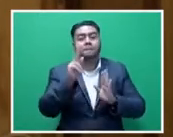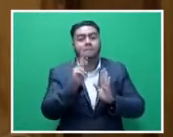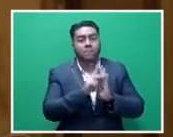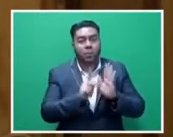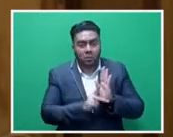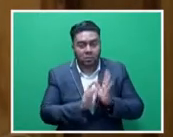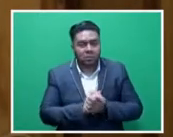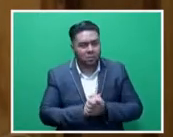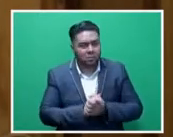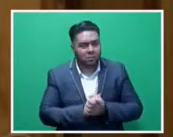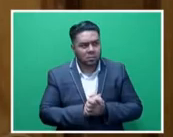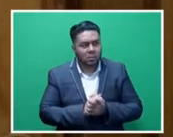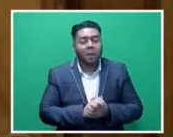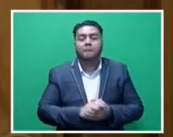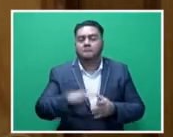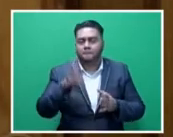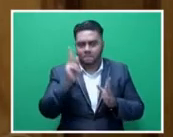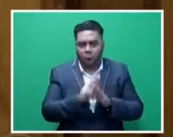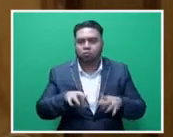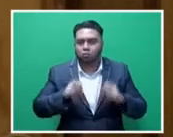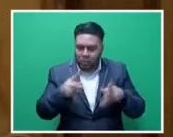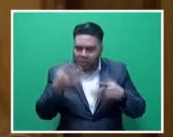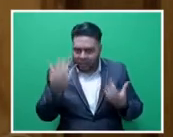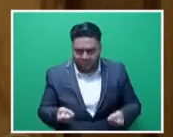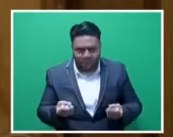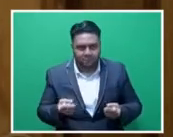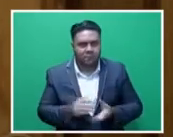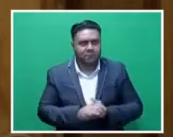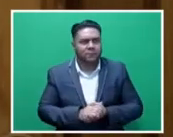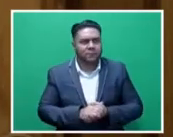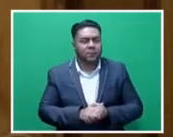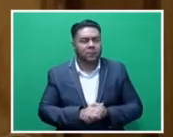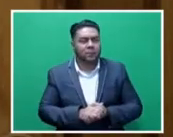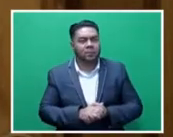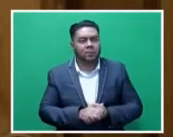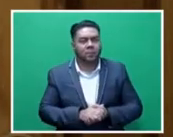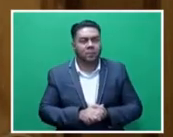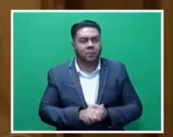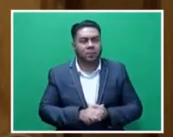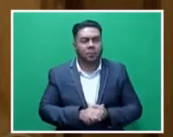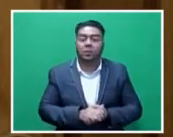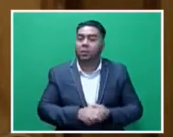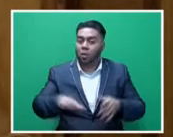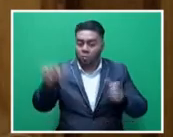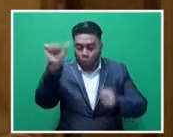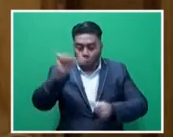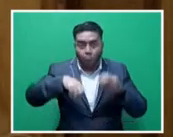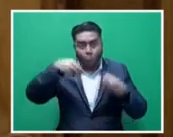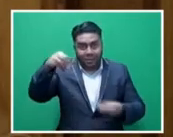several opportunities exist to improve efforts to implement them. unquote. The audit